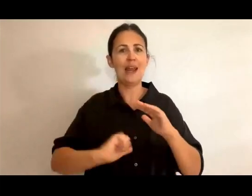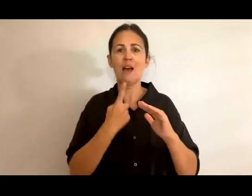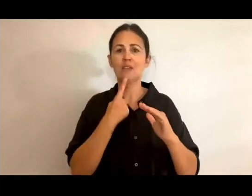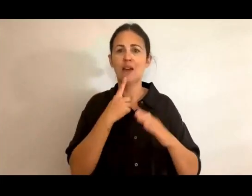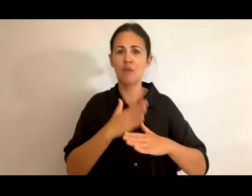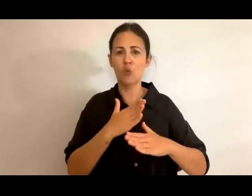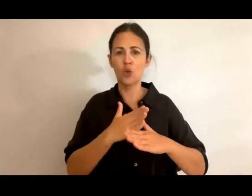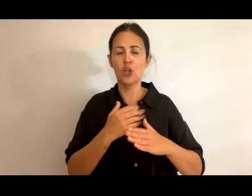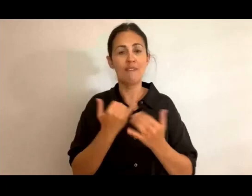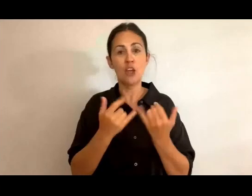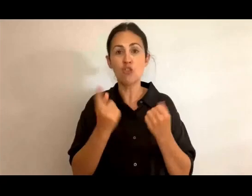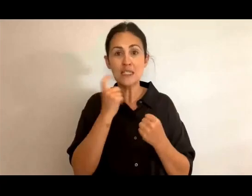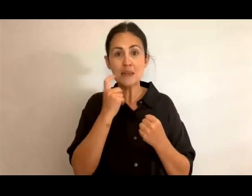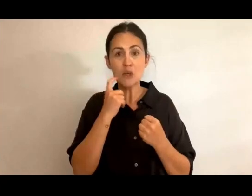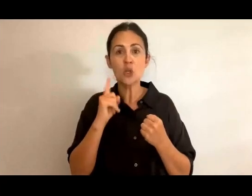big difference.